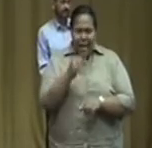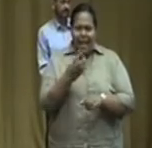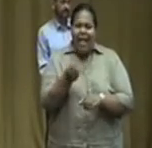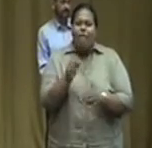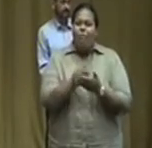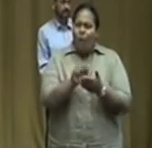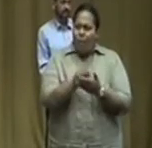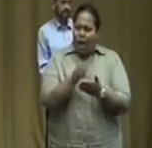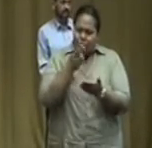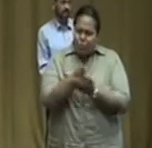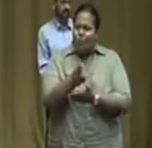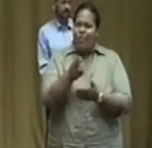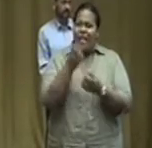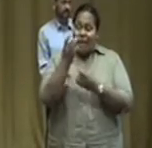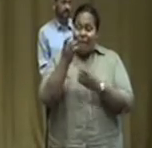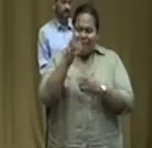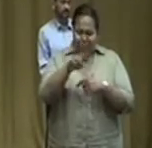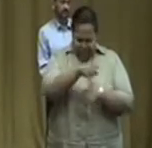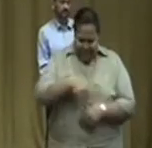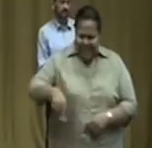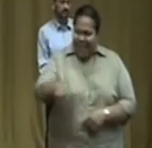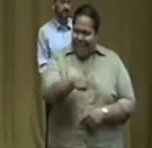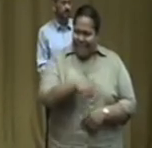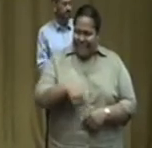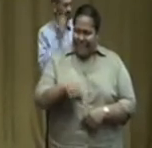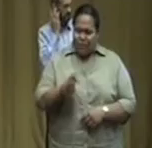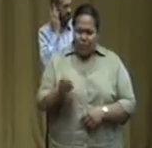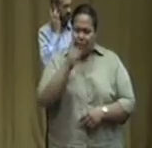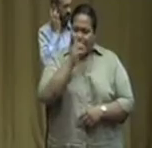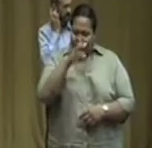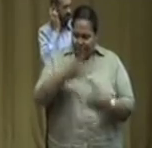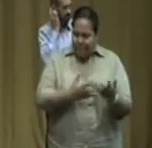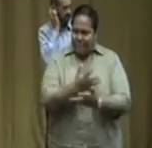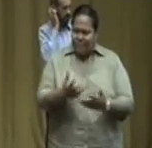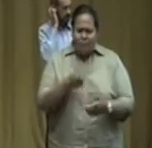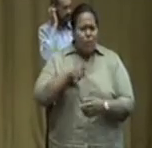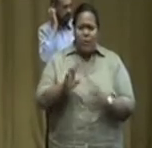information, right? Because not all information, of course, we find on the internet is